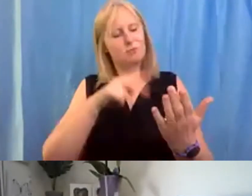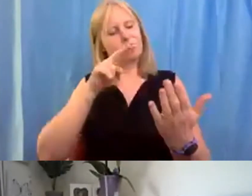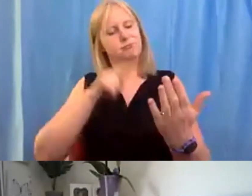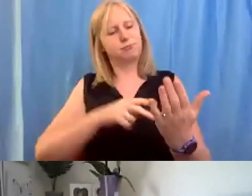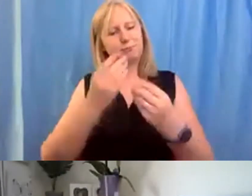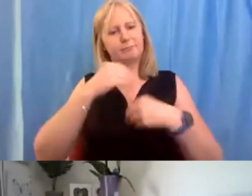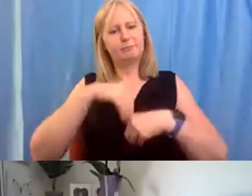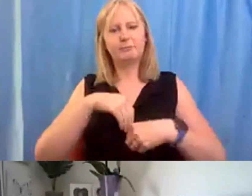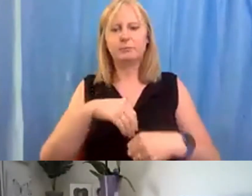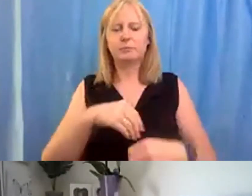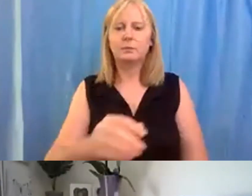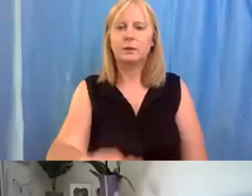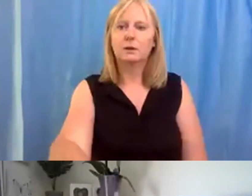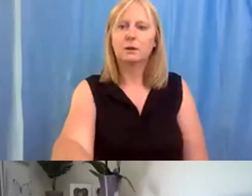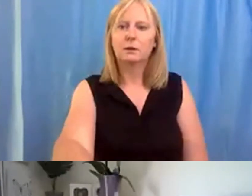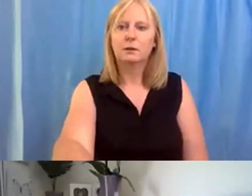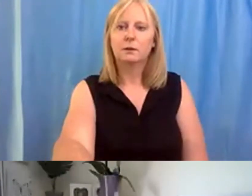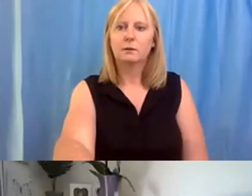me. Great, thank you, and that's helpful.